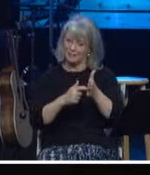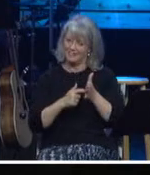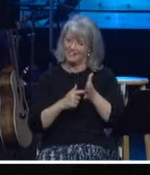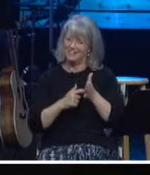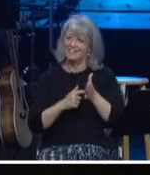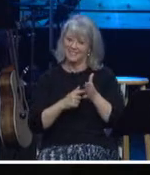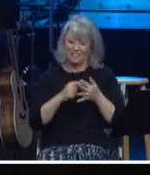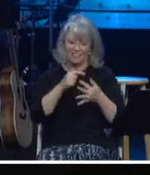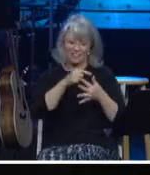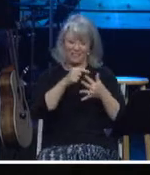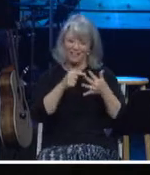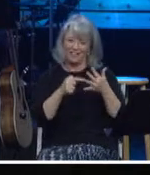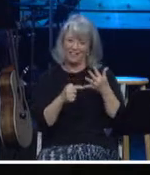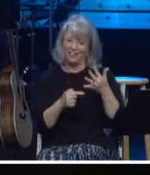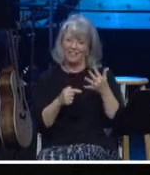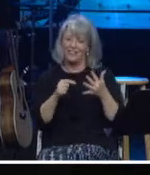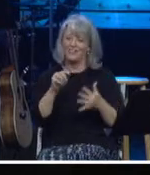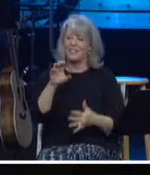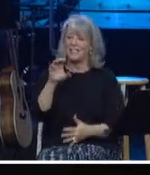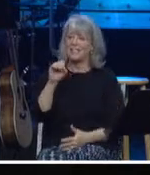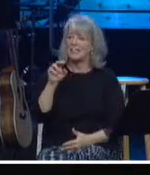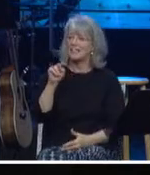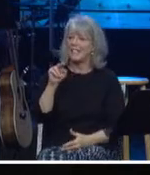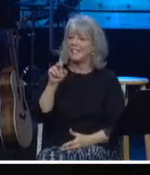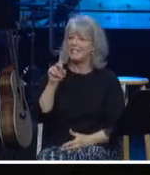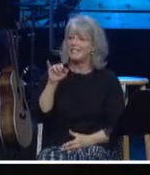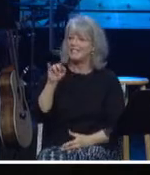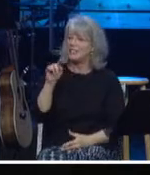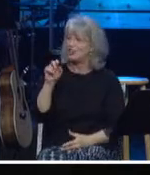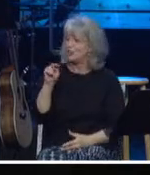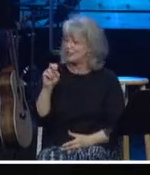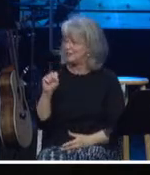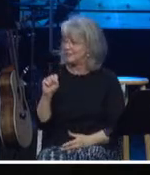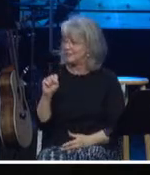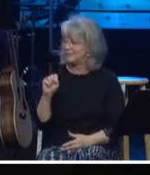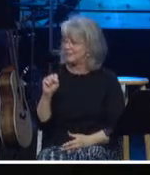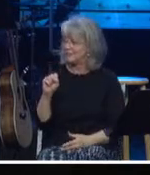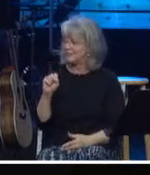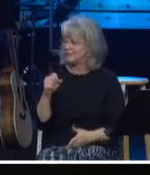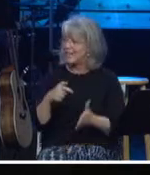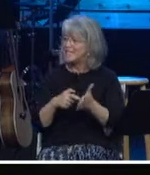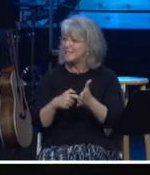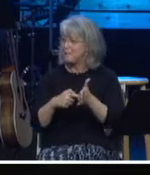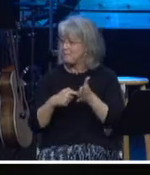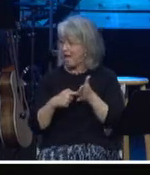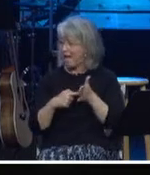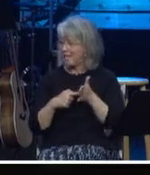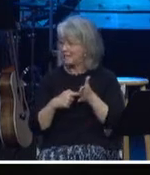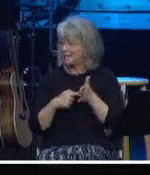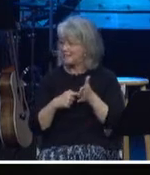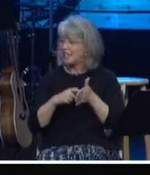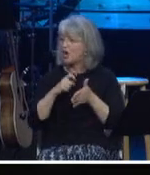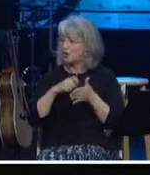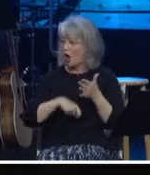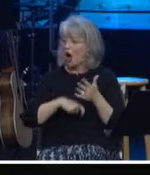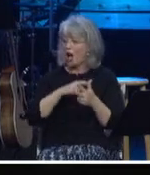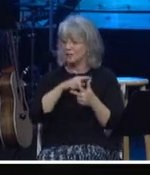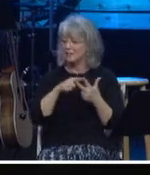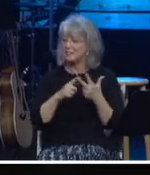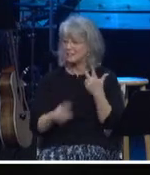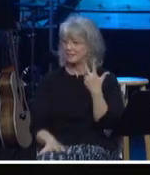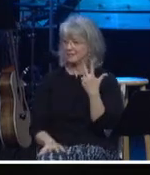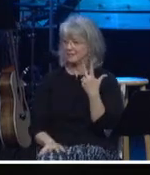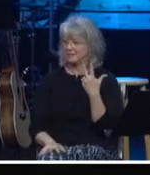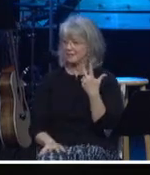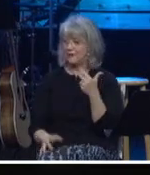conditions. There's some demands. Costs. Here they are. He